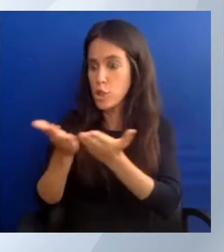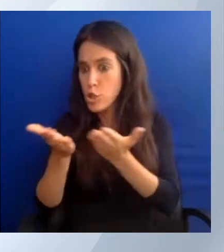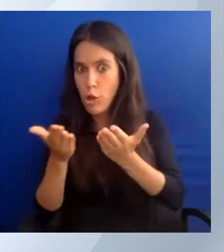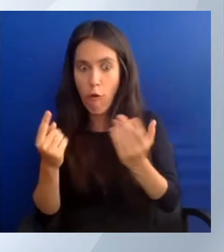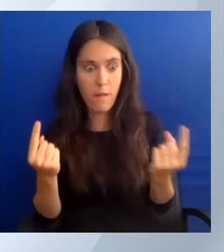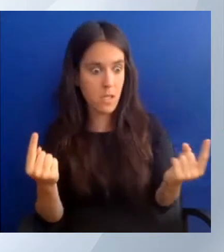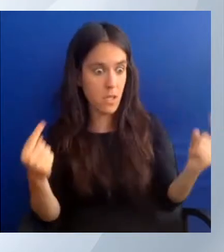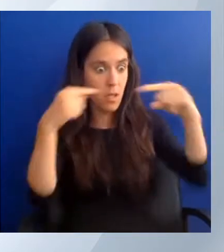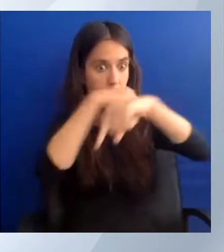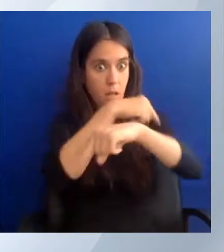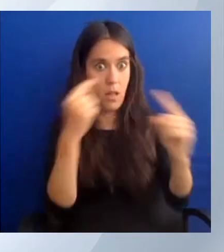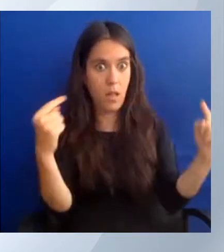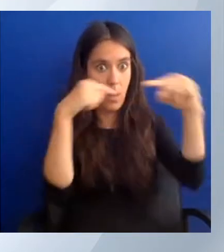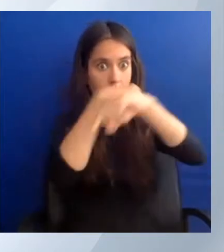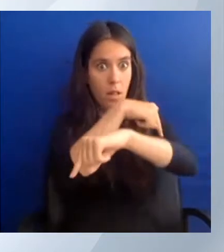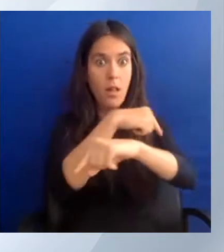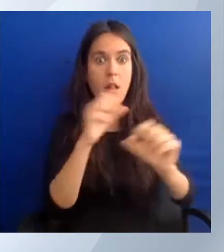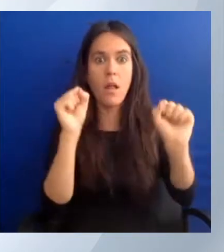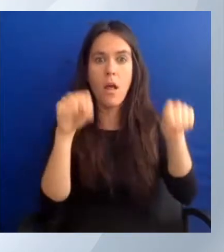call,